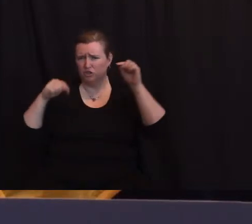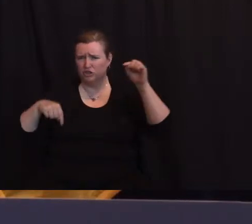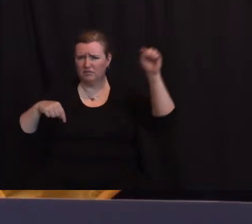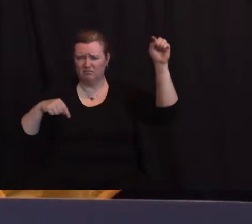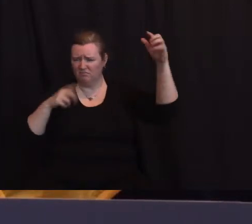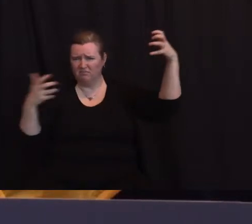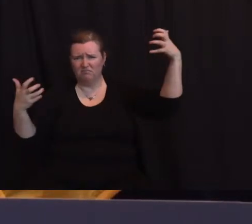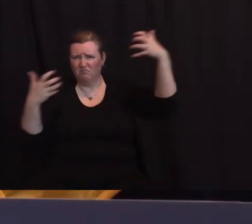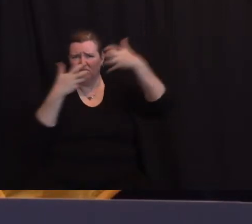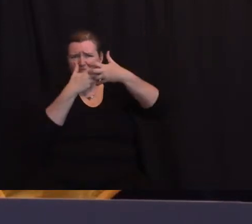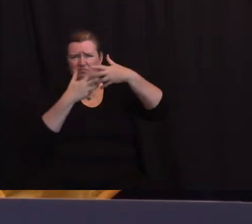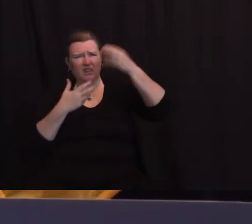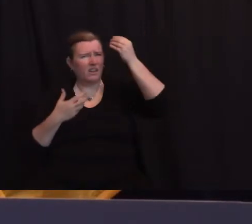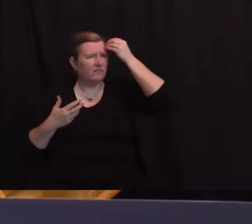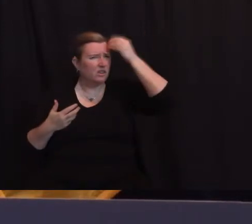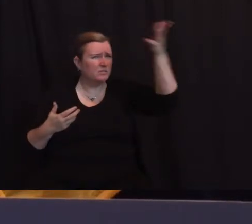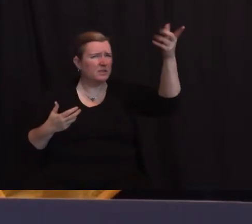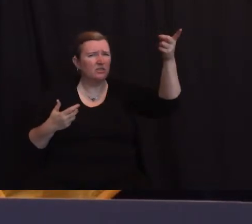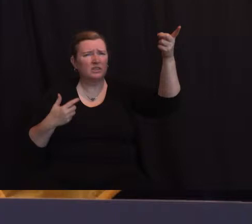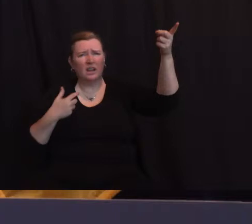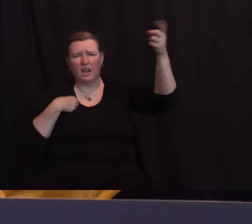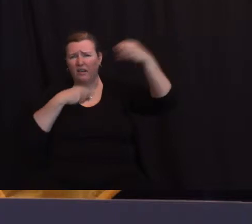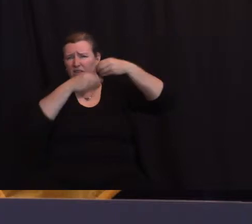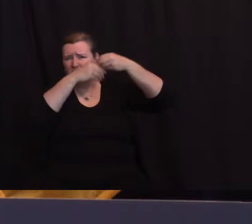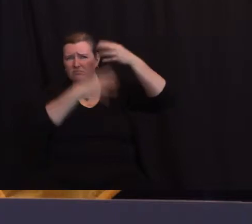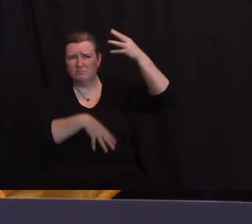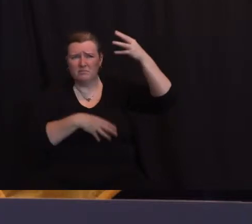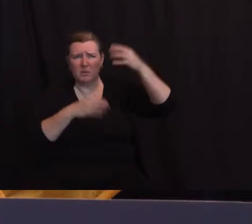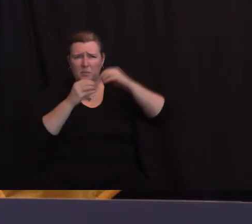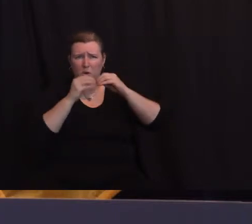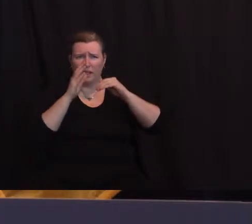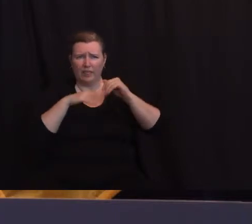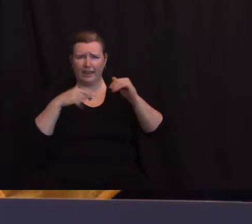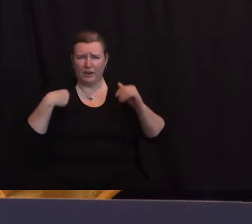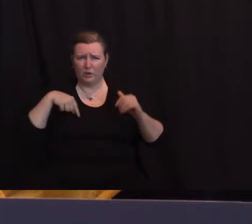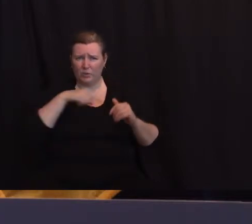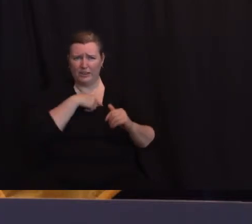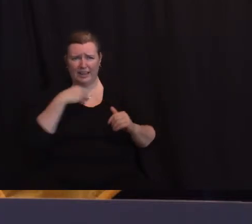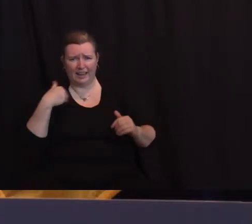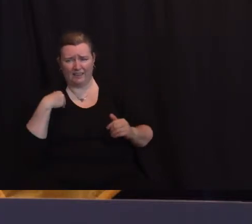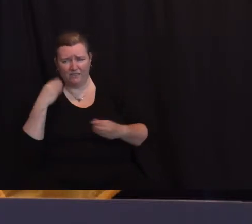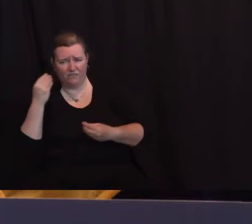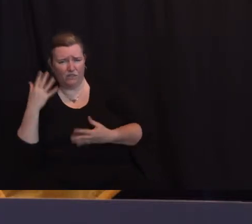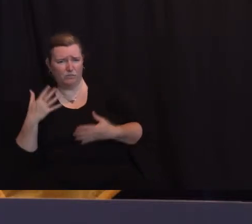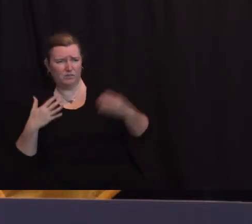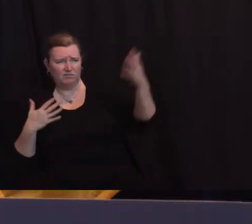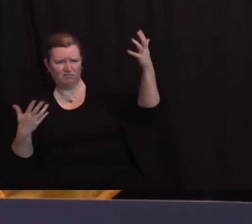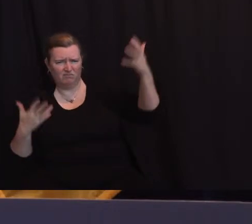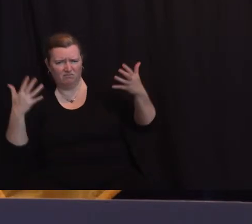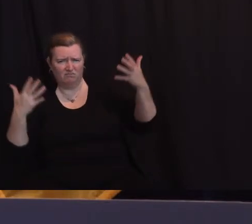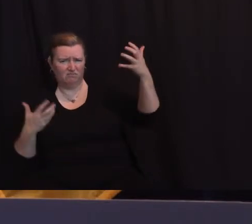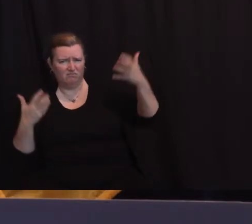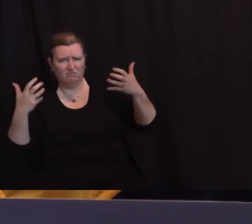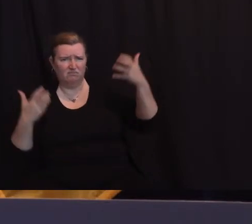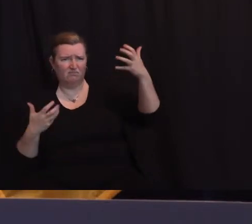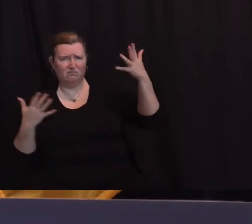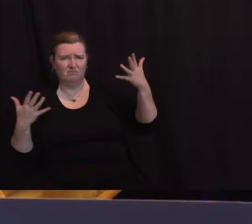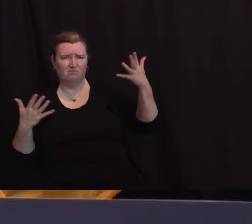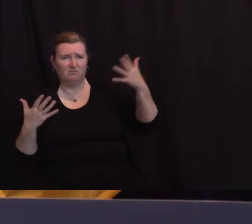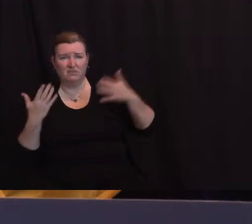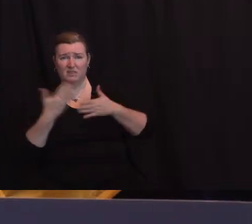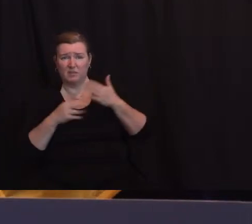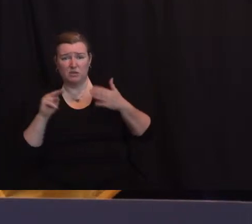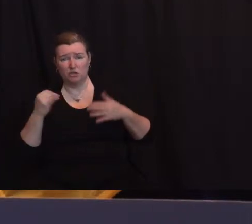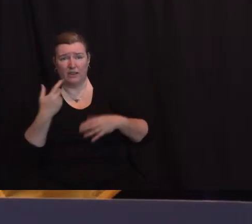information and channels of information that go beyond the access that we have at the state level, including New Jerseyans who are getting vaccinated in